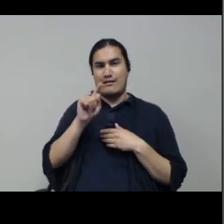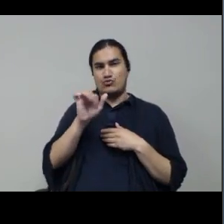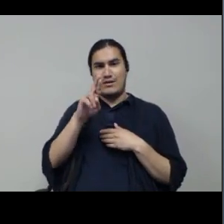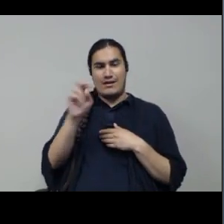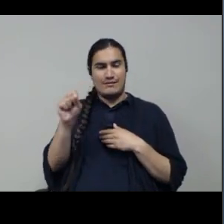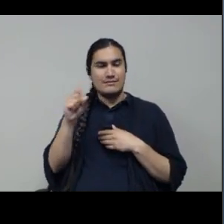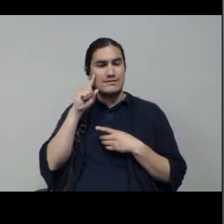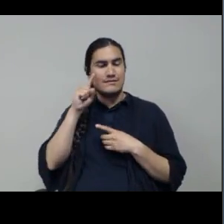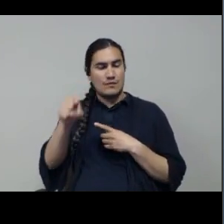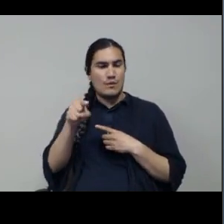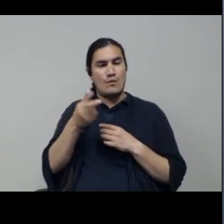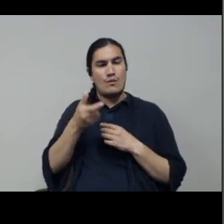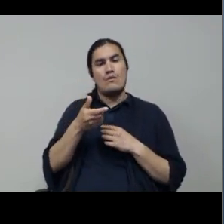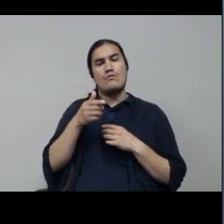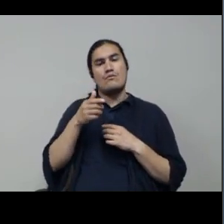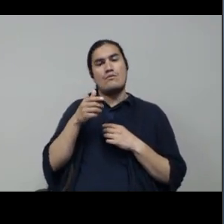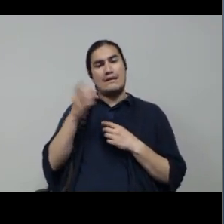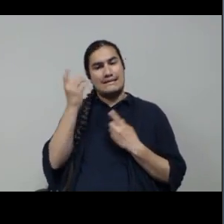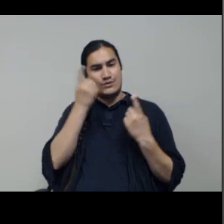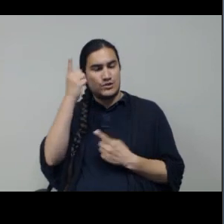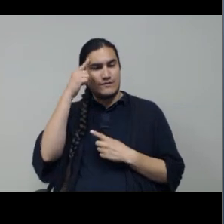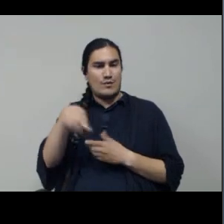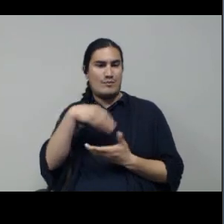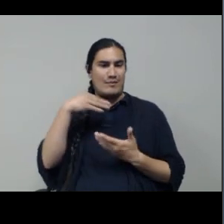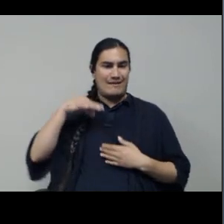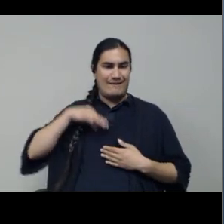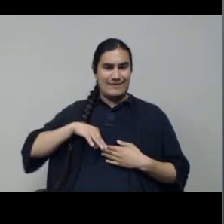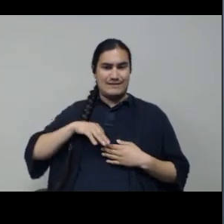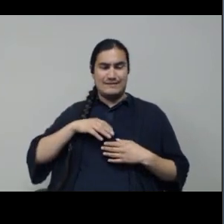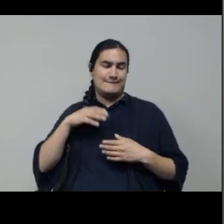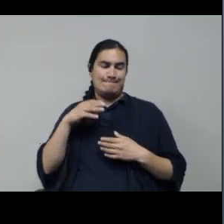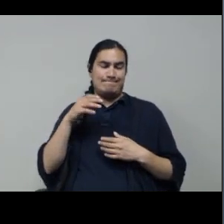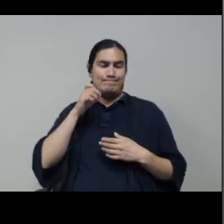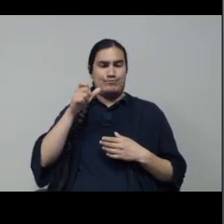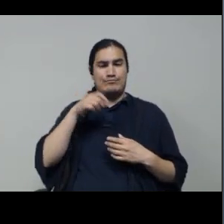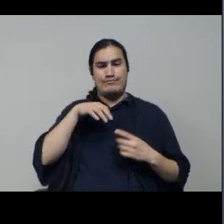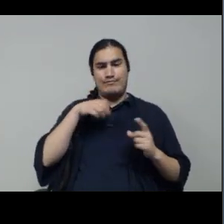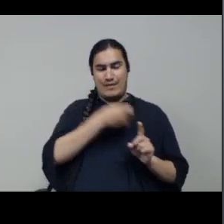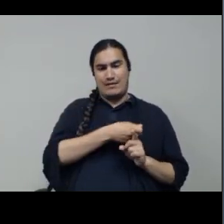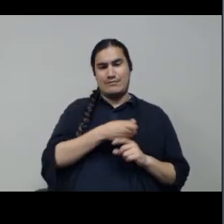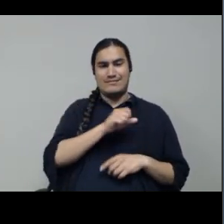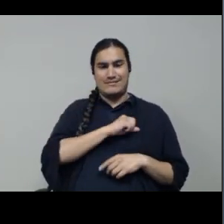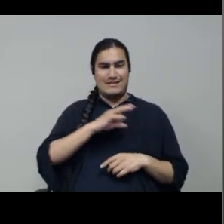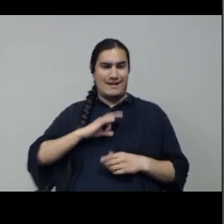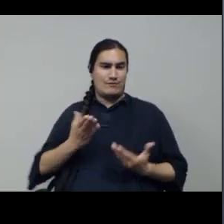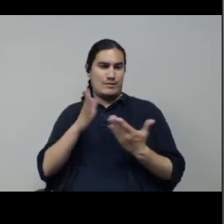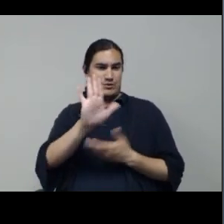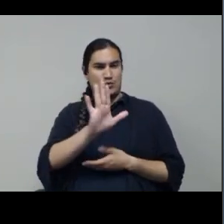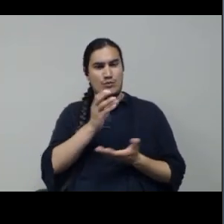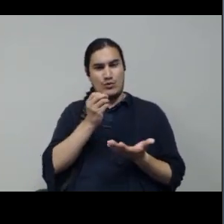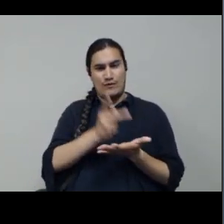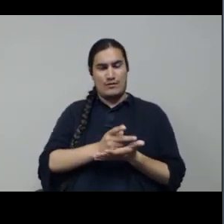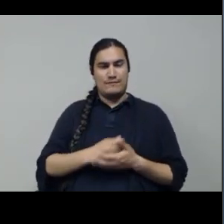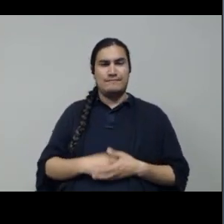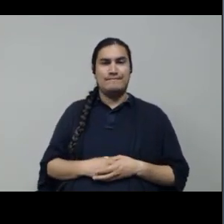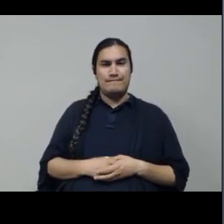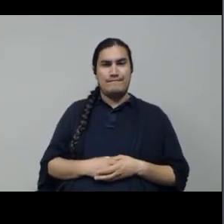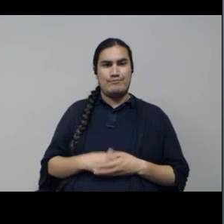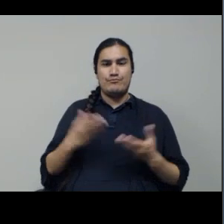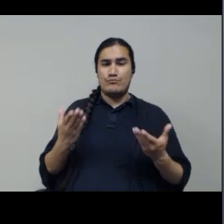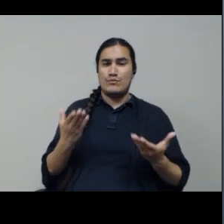overriding considerations, finding that the benefits outweigh the impacts. Staff recommends your approval. Move it, Tabellone.